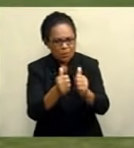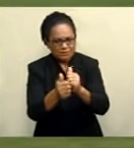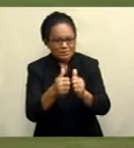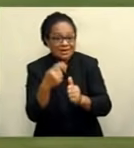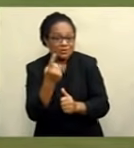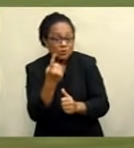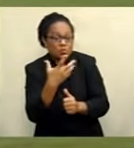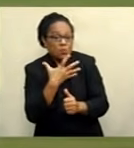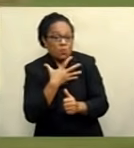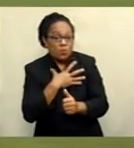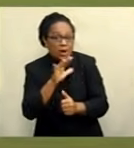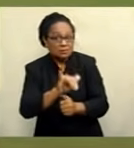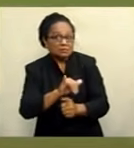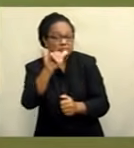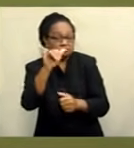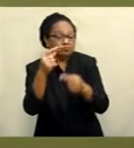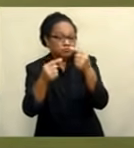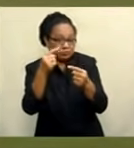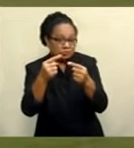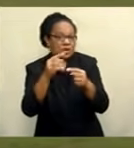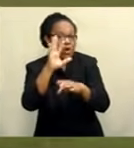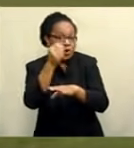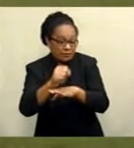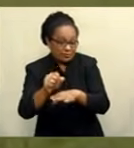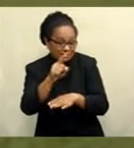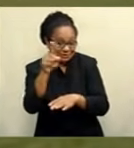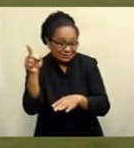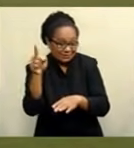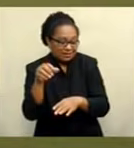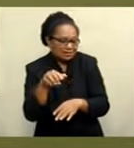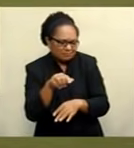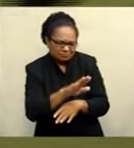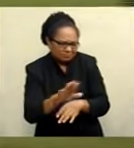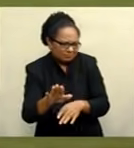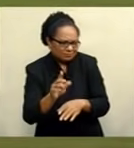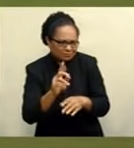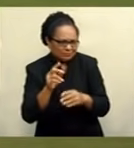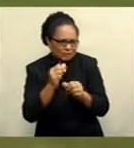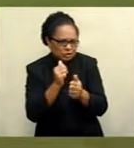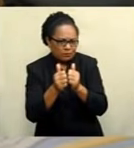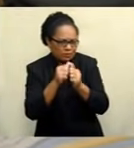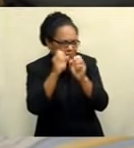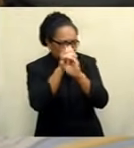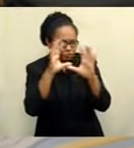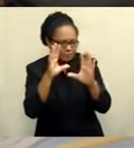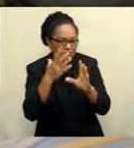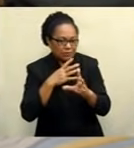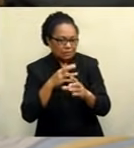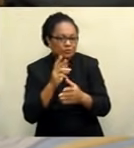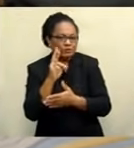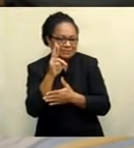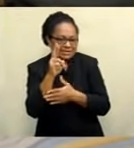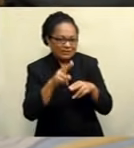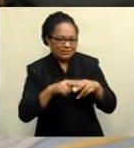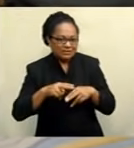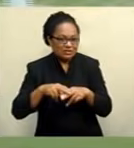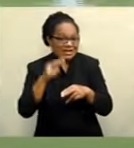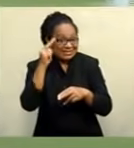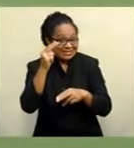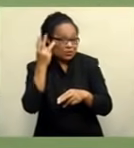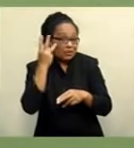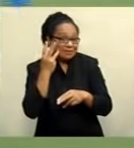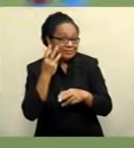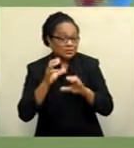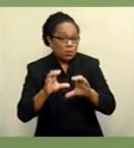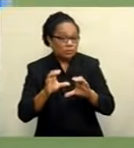represent Fiji in whichever sports they dream of to represent the country. National women's coach Marika